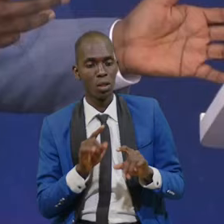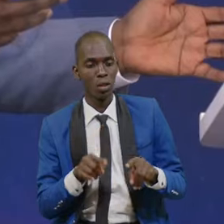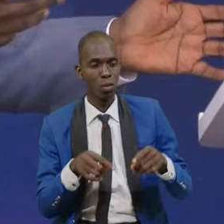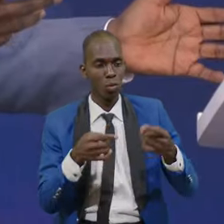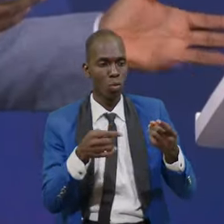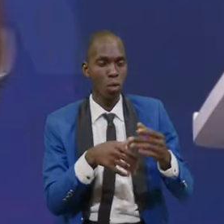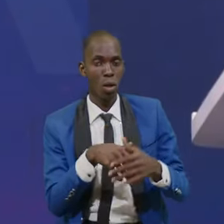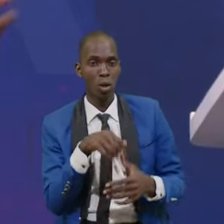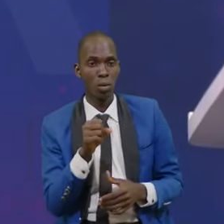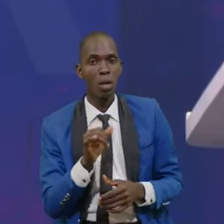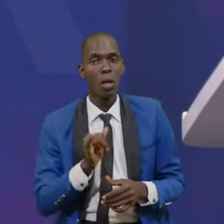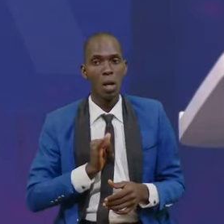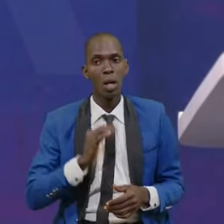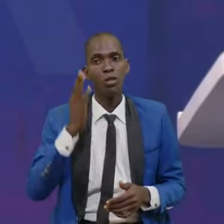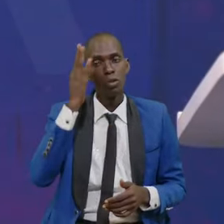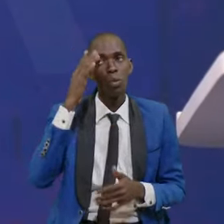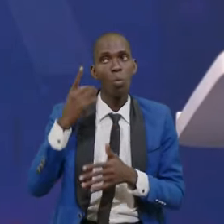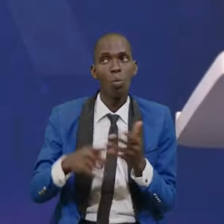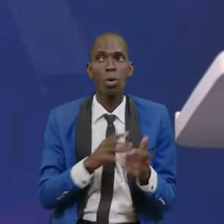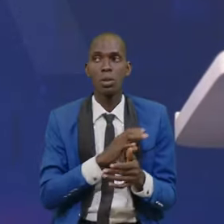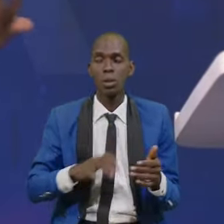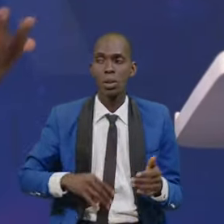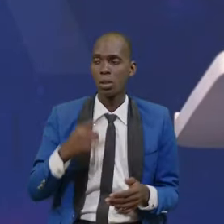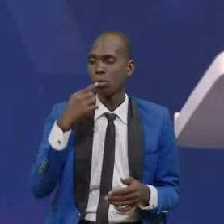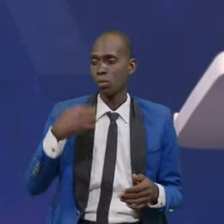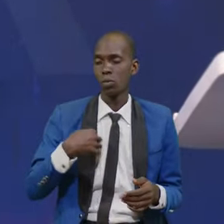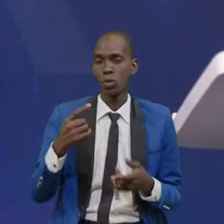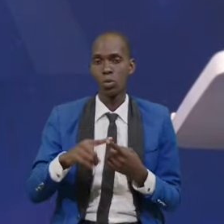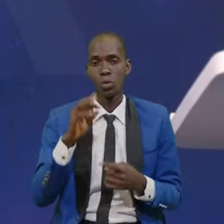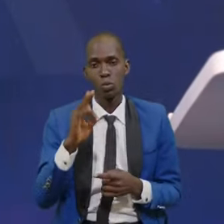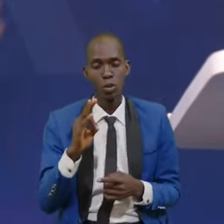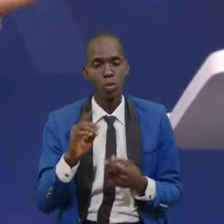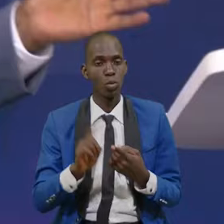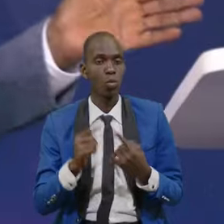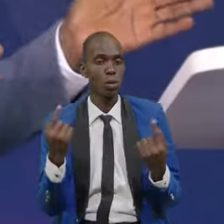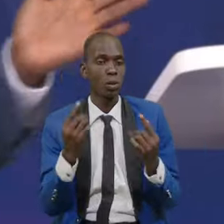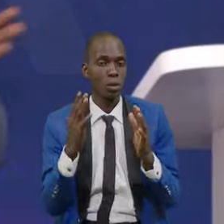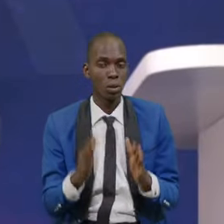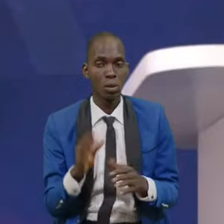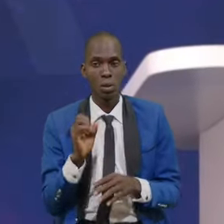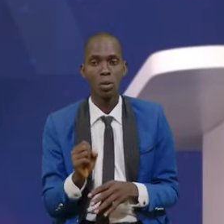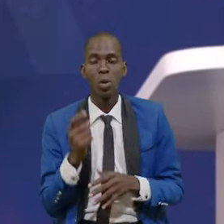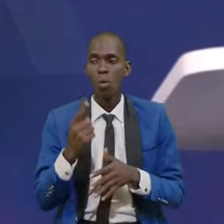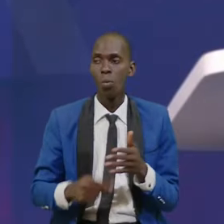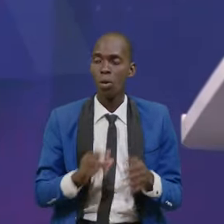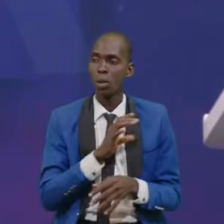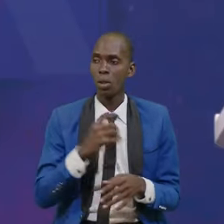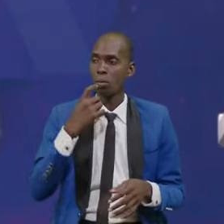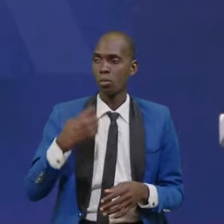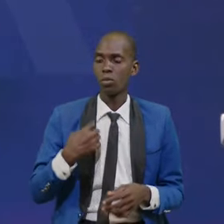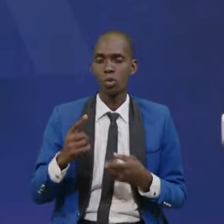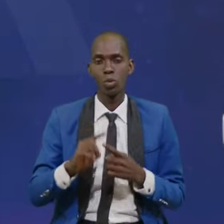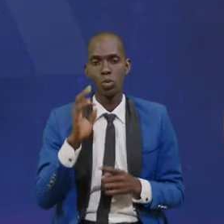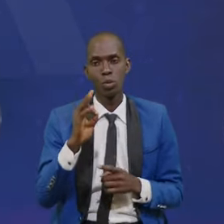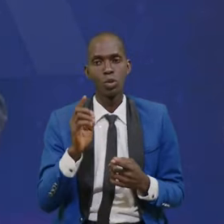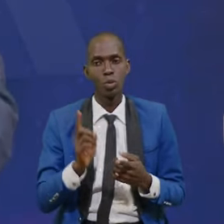what Christ has said I should preach to sinners. What Christ has said I should preach to those